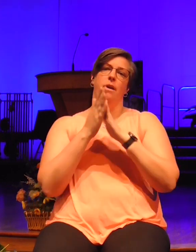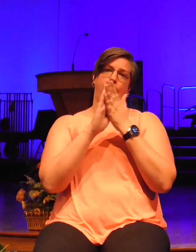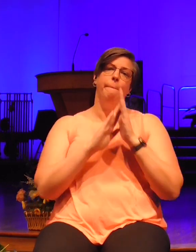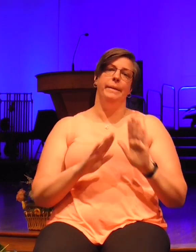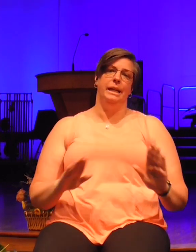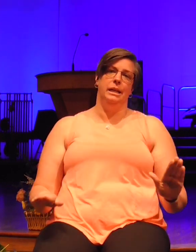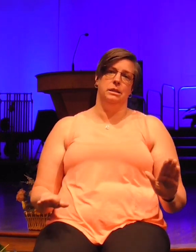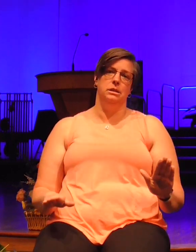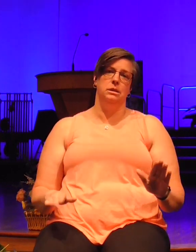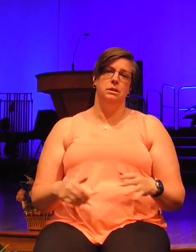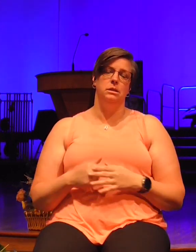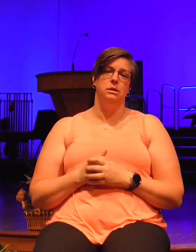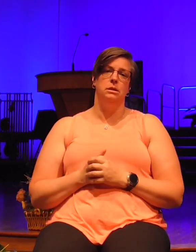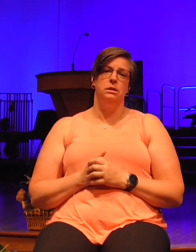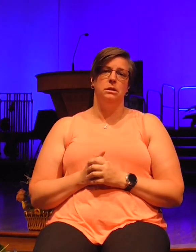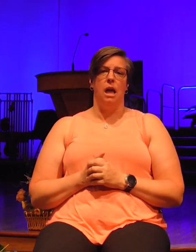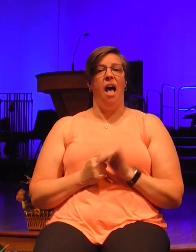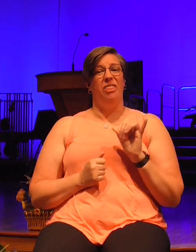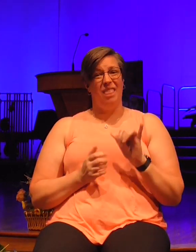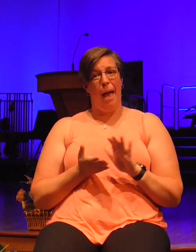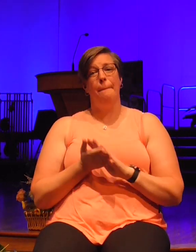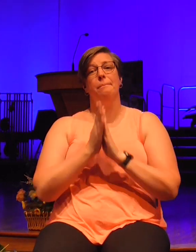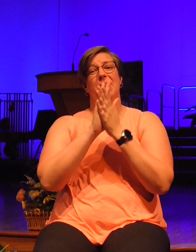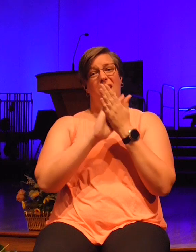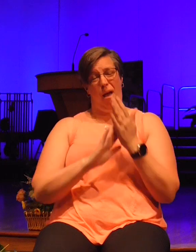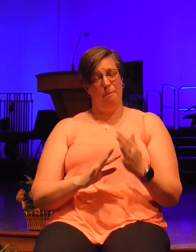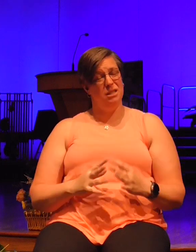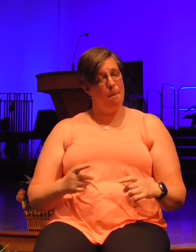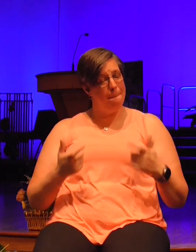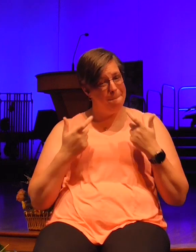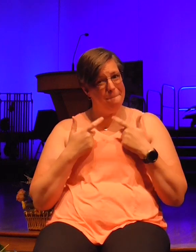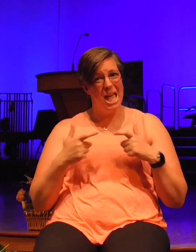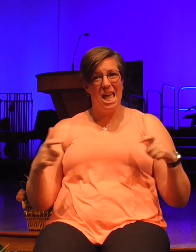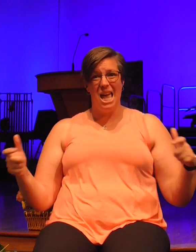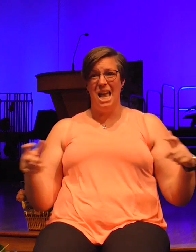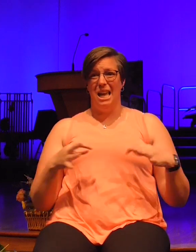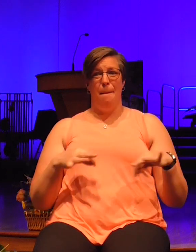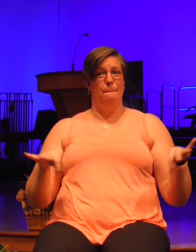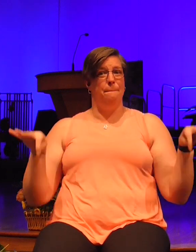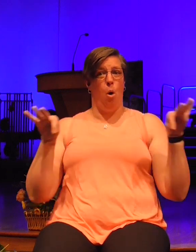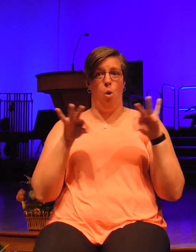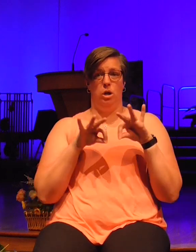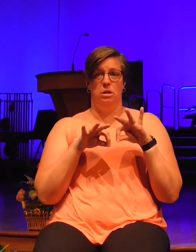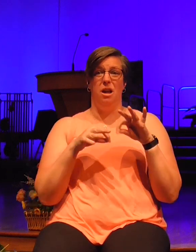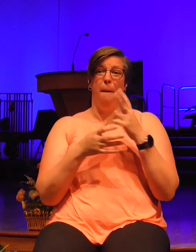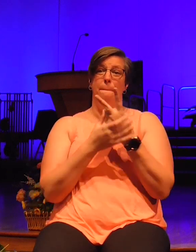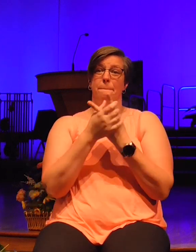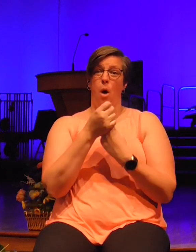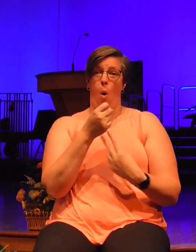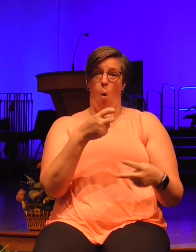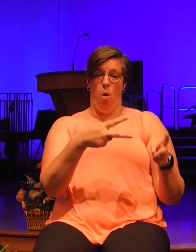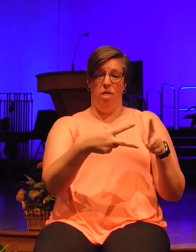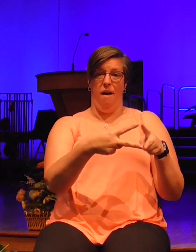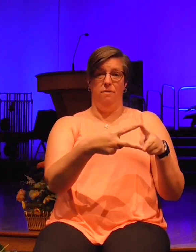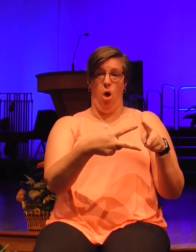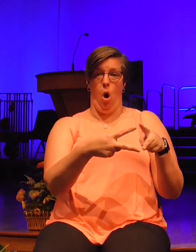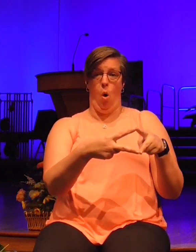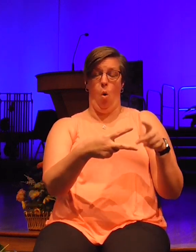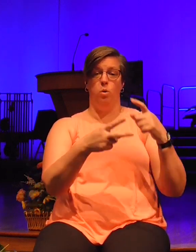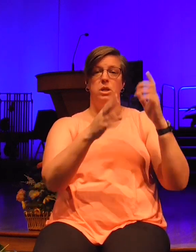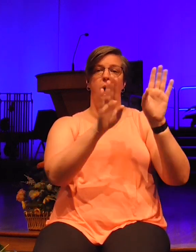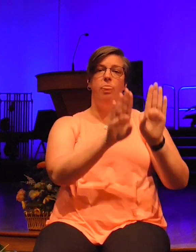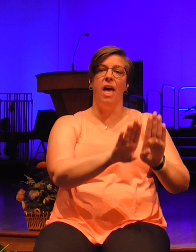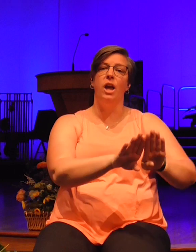myself? That becomes an important question. And both of these questions so far open us up